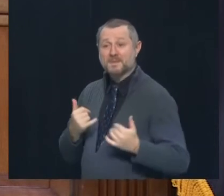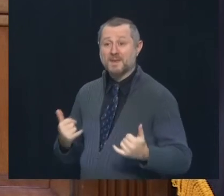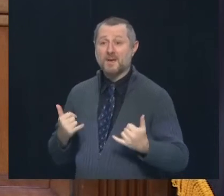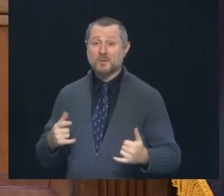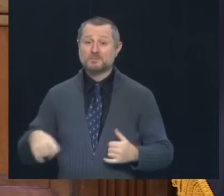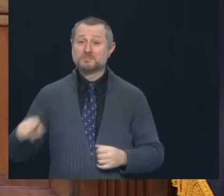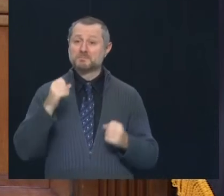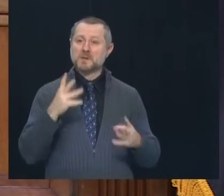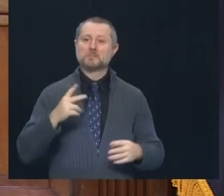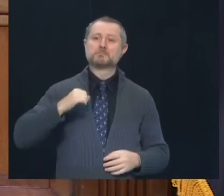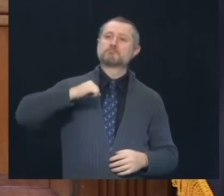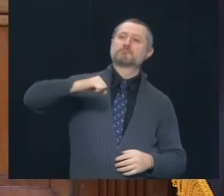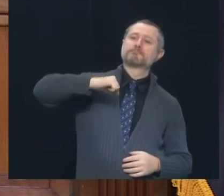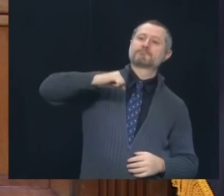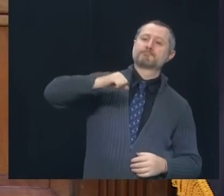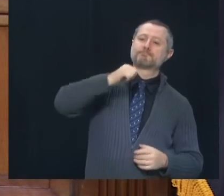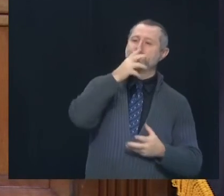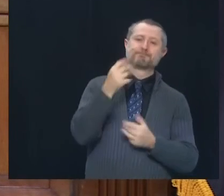think,